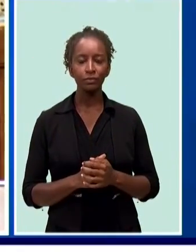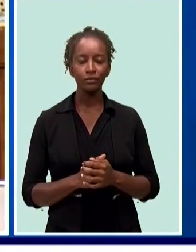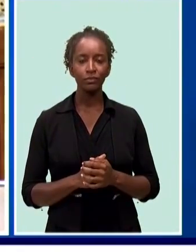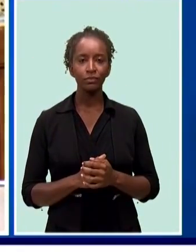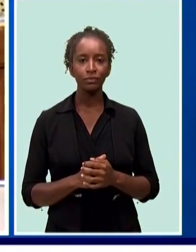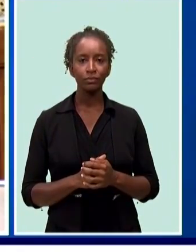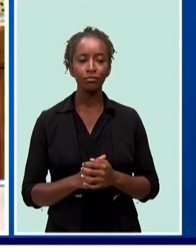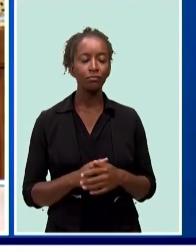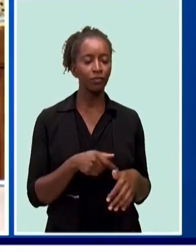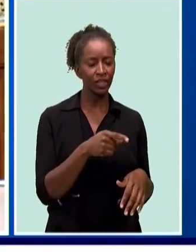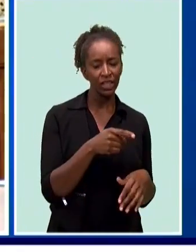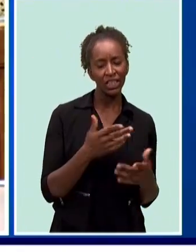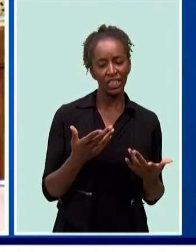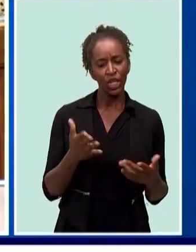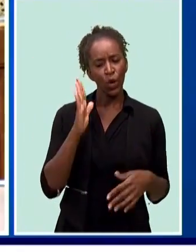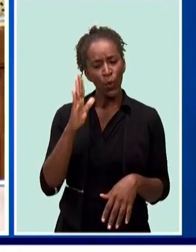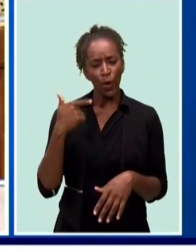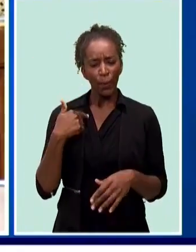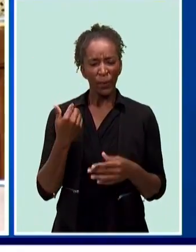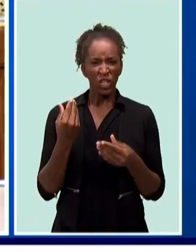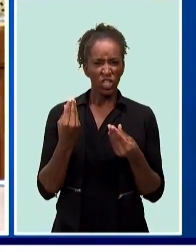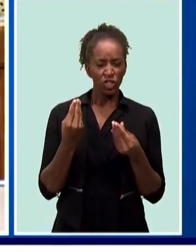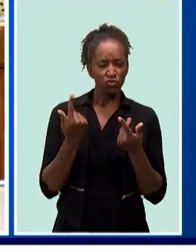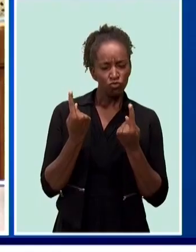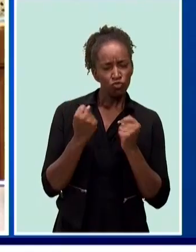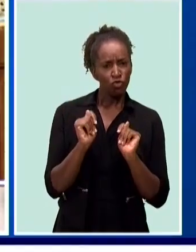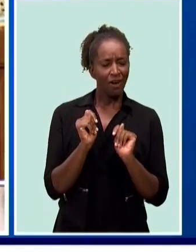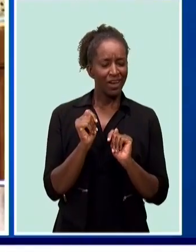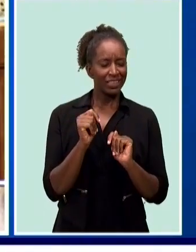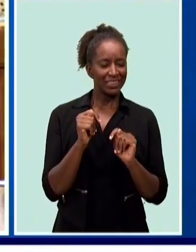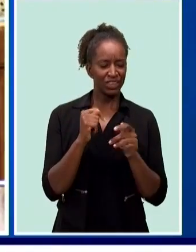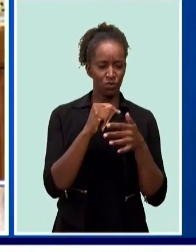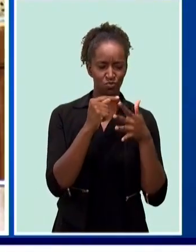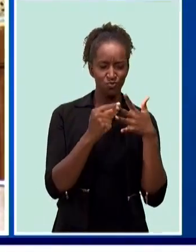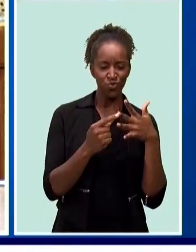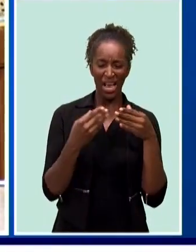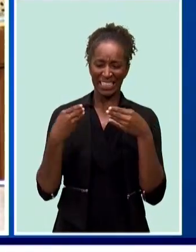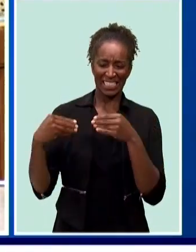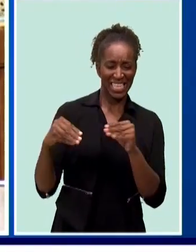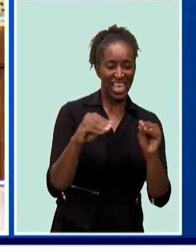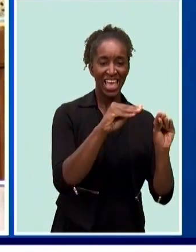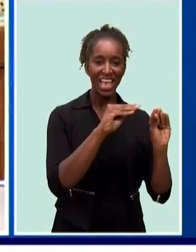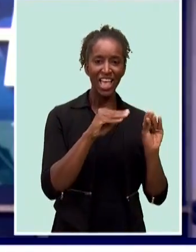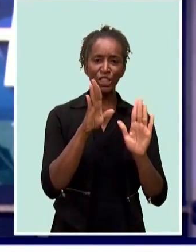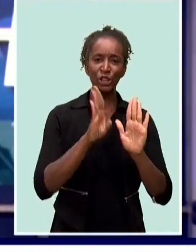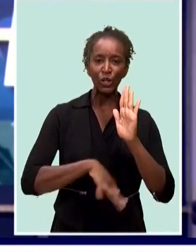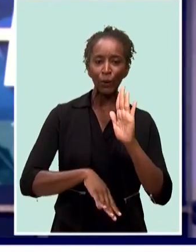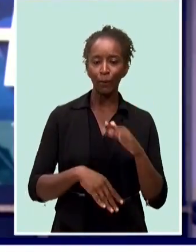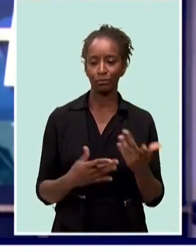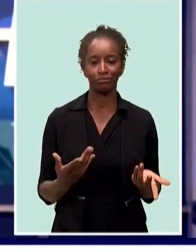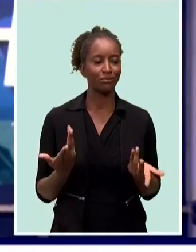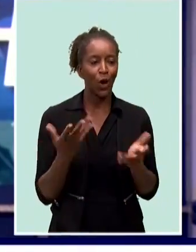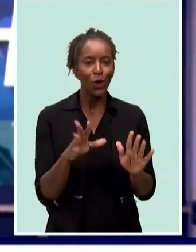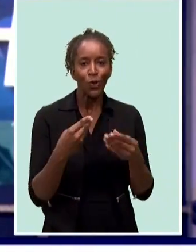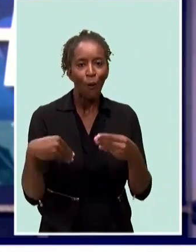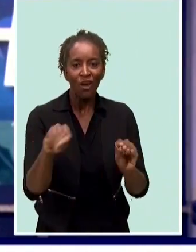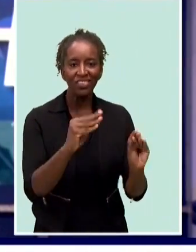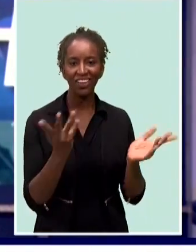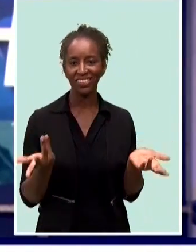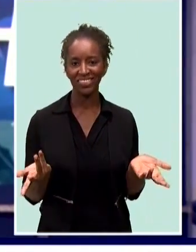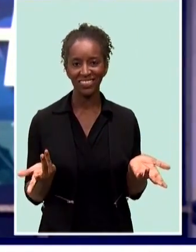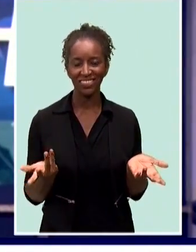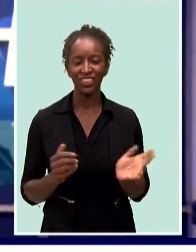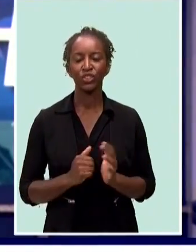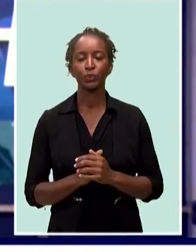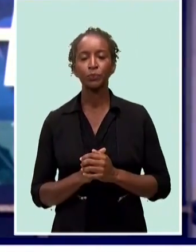I'm going to try to sell off my things cheap and fast to get my money. I want to sell it all. Well, Deputy President of